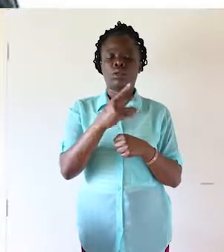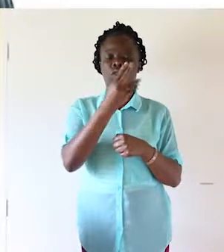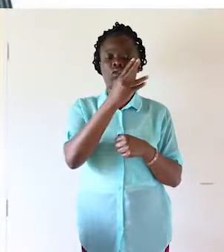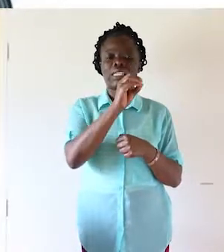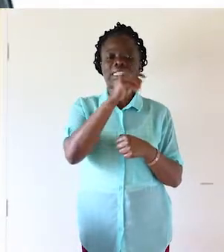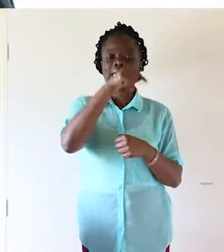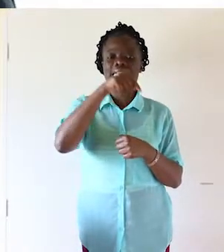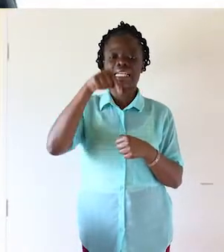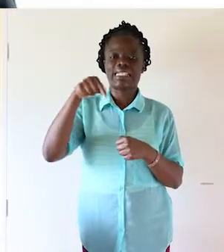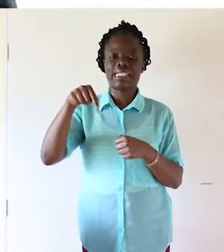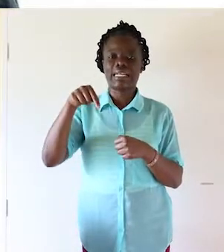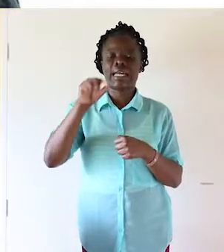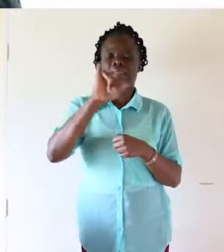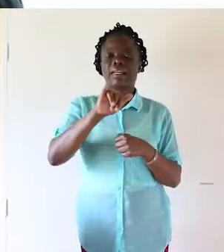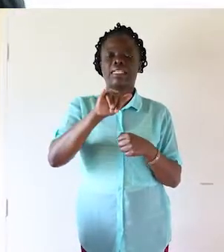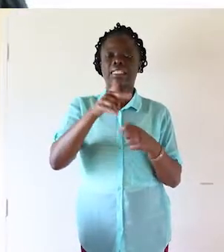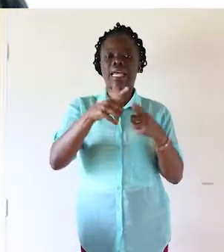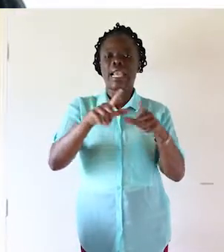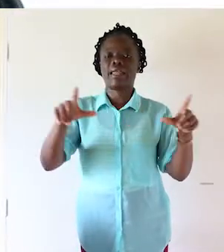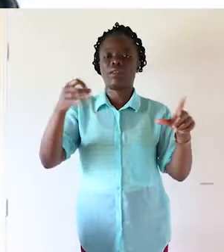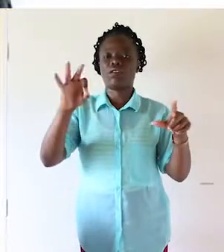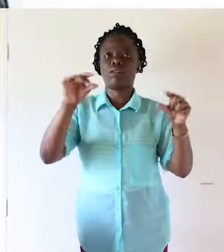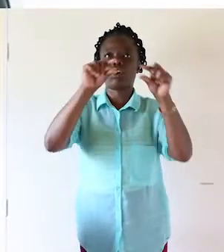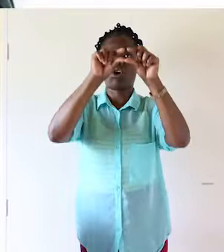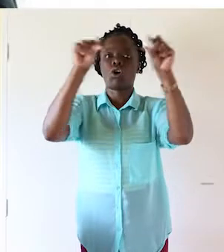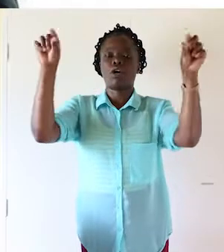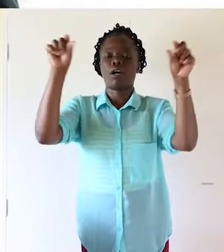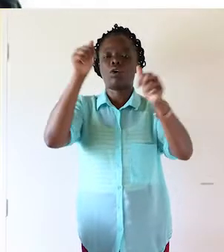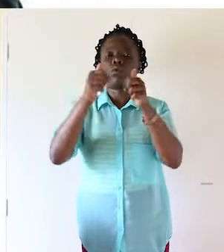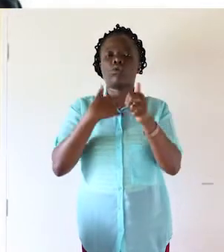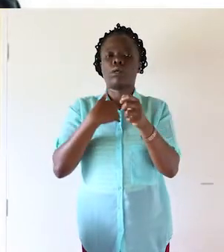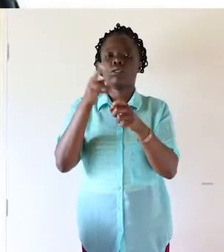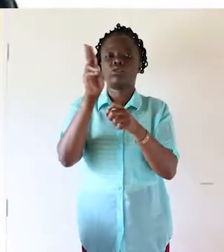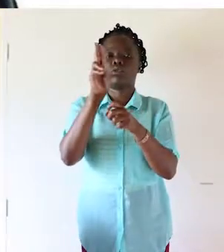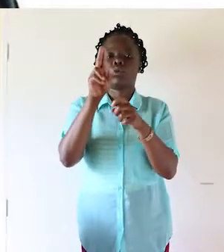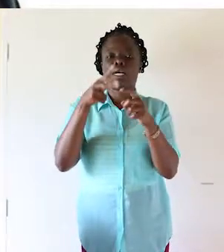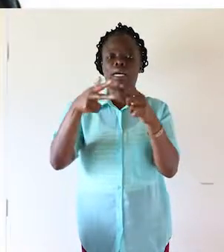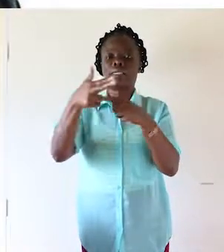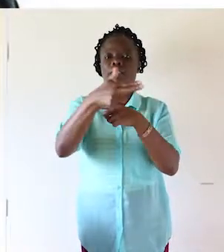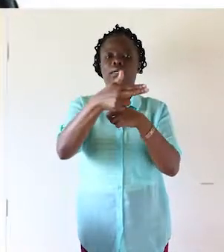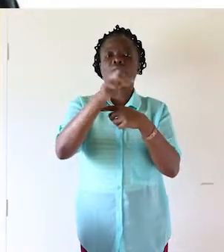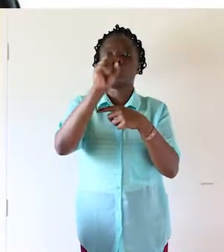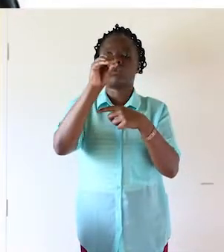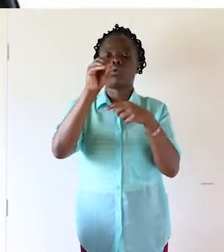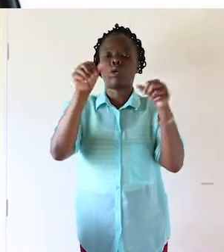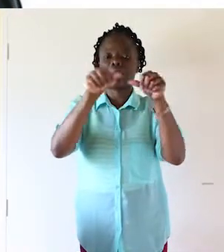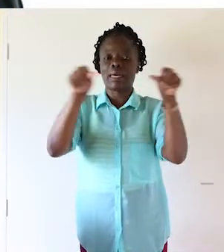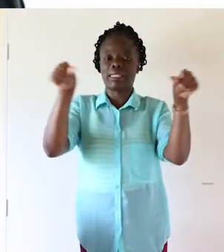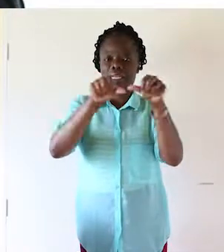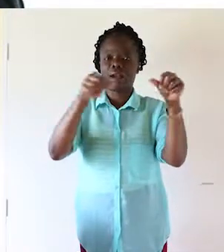40 inches. That is the length of the rod we are going to use. So you shall measure this